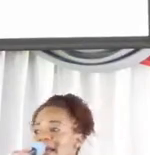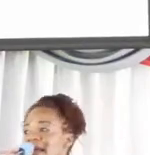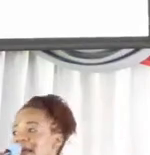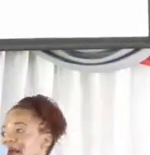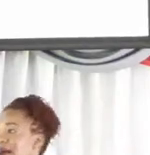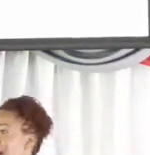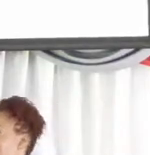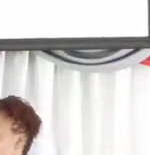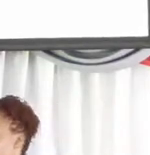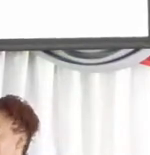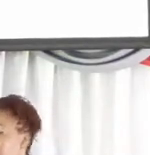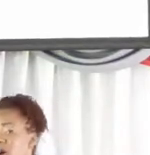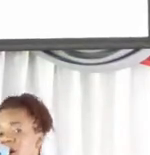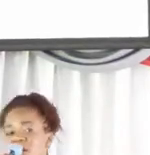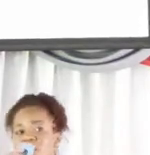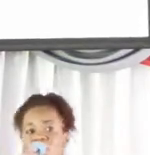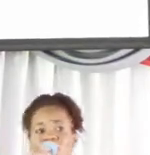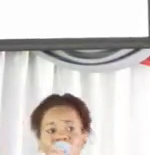nothing.